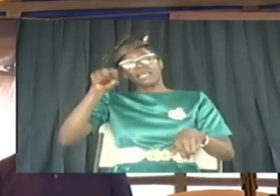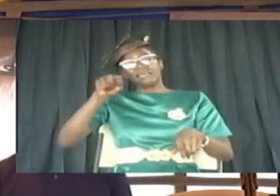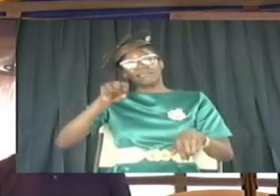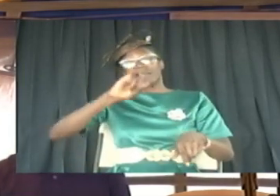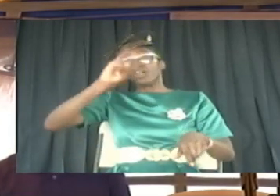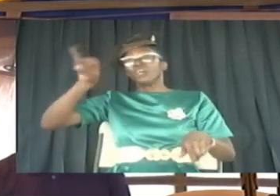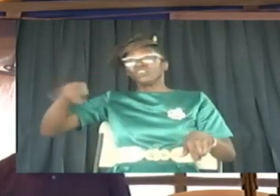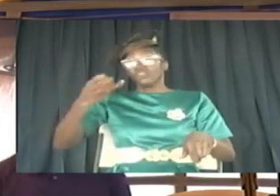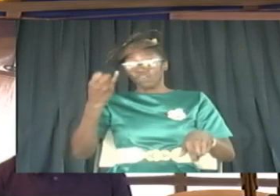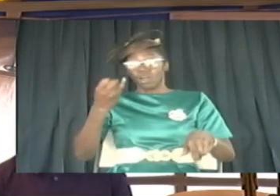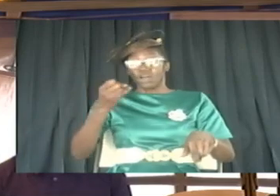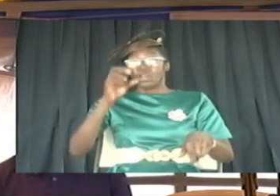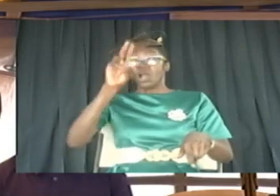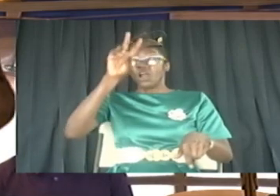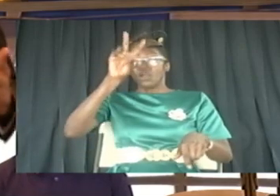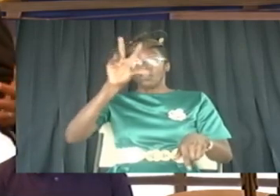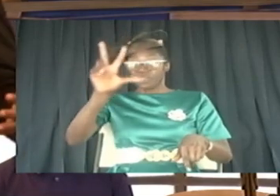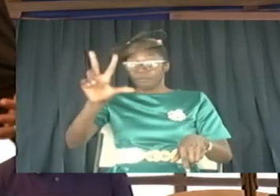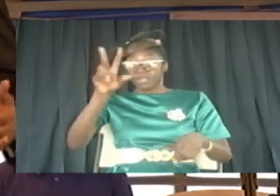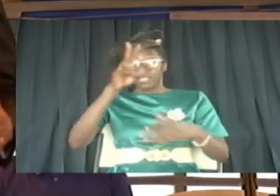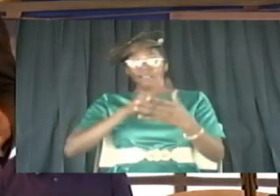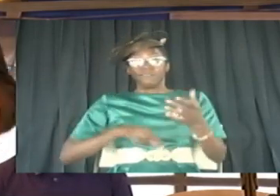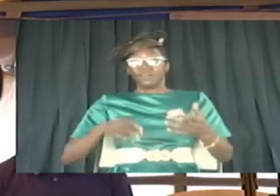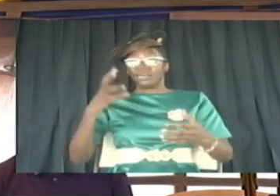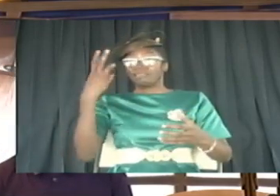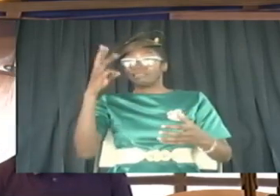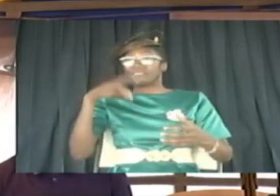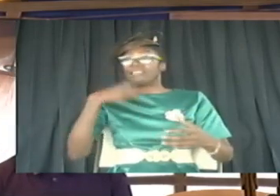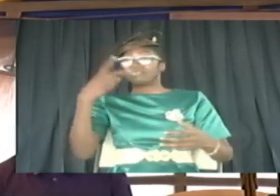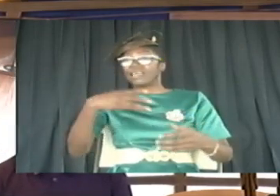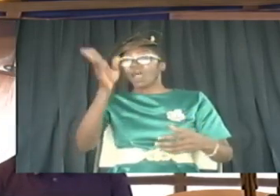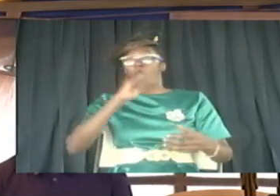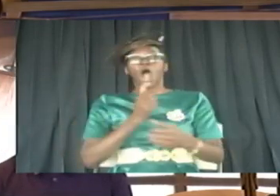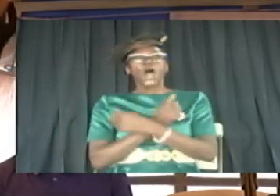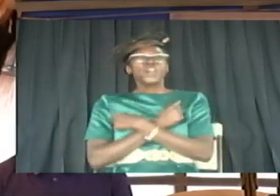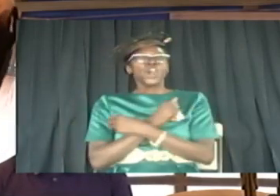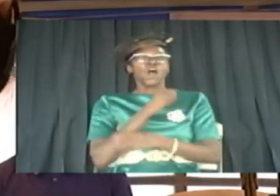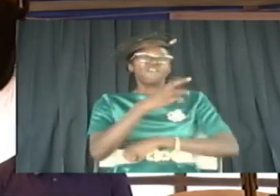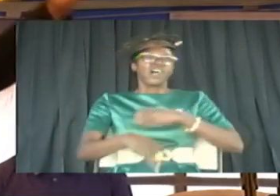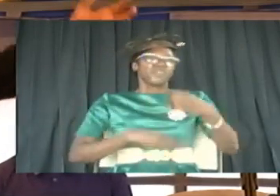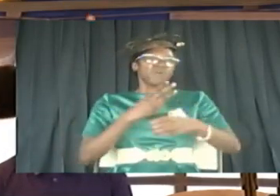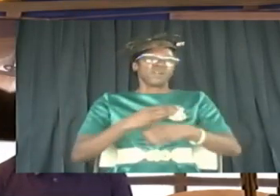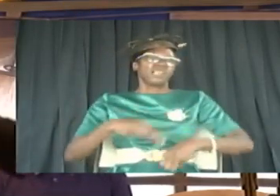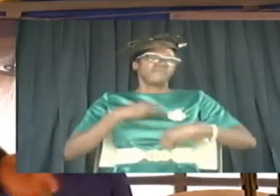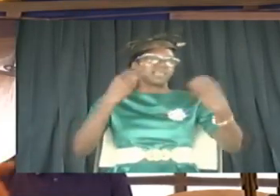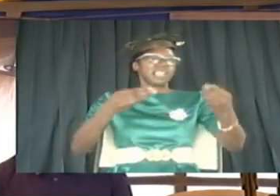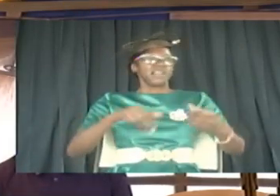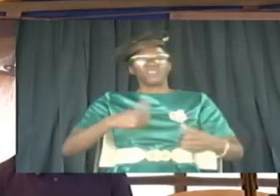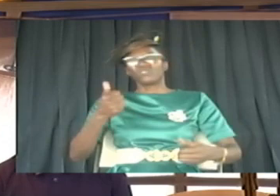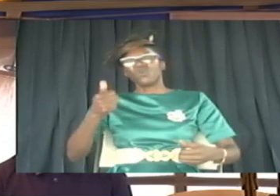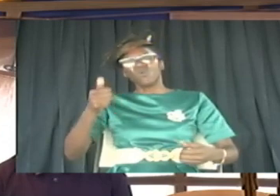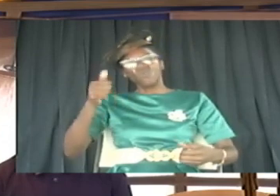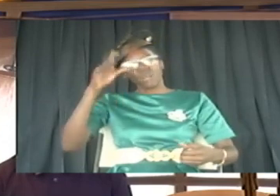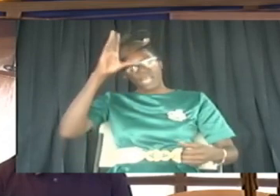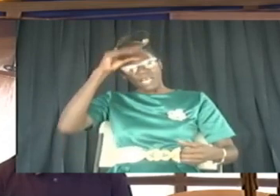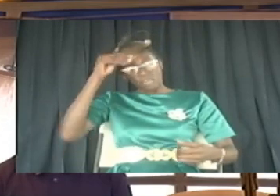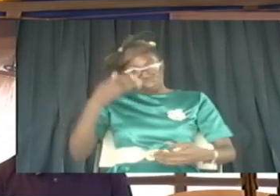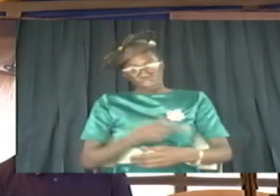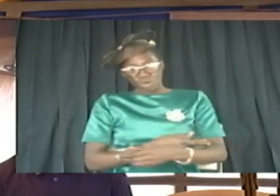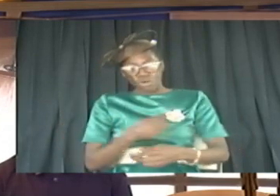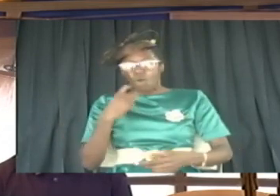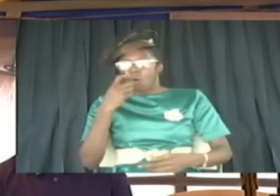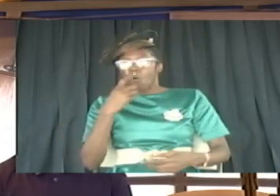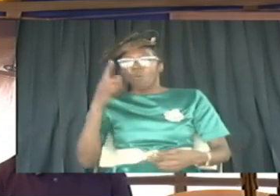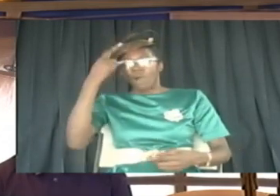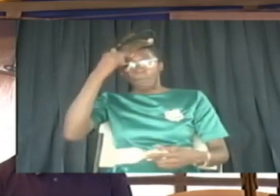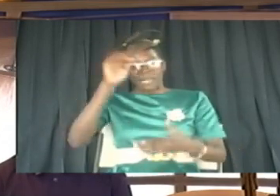John 3:16 says, for God so loved the world that he gave his only begotten son, that whosoever believeth in him should